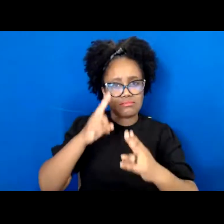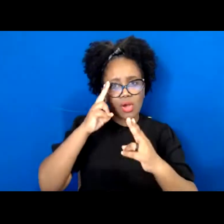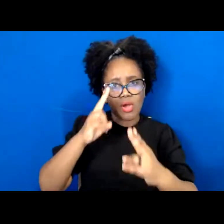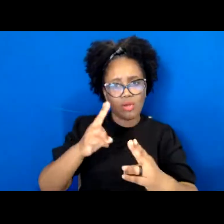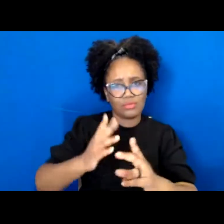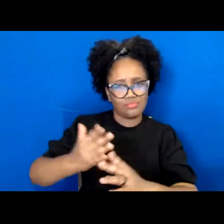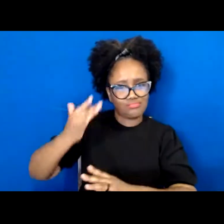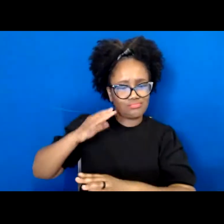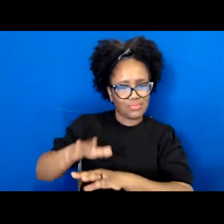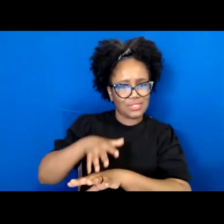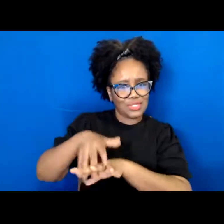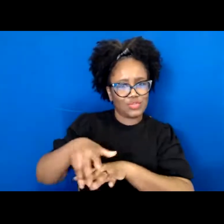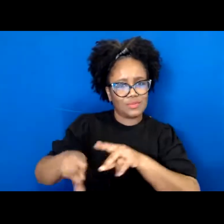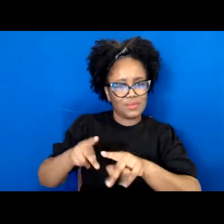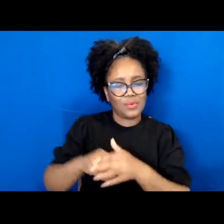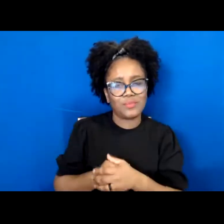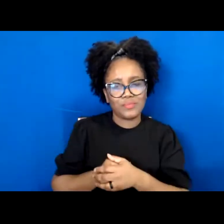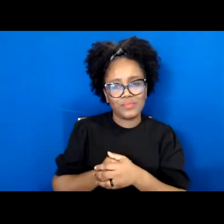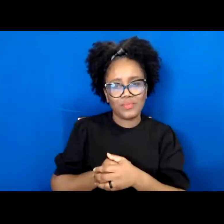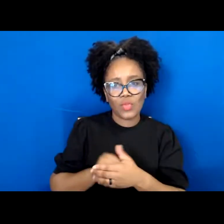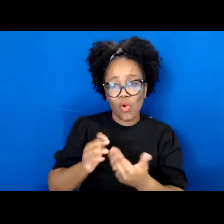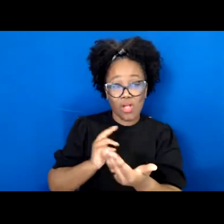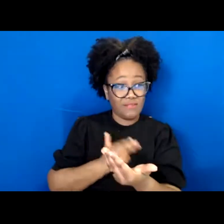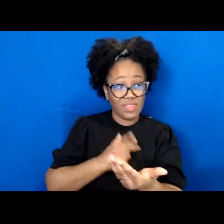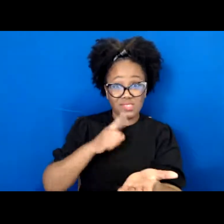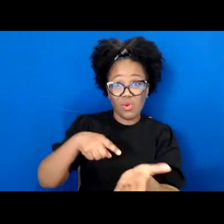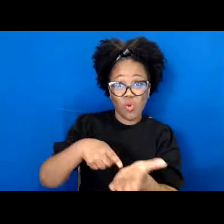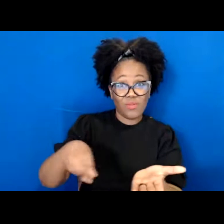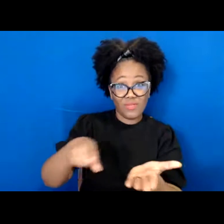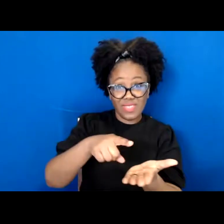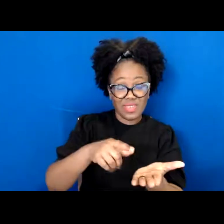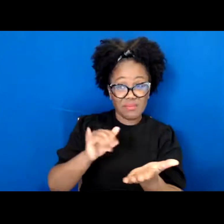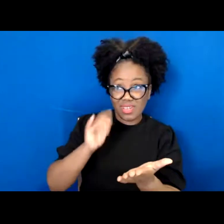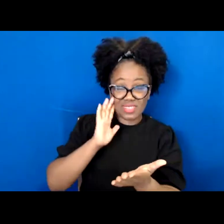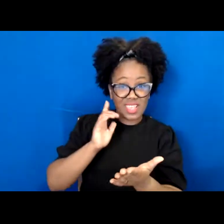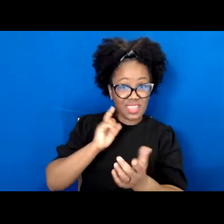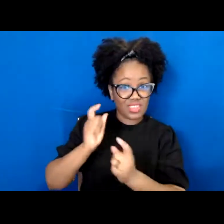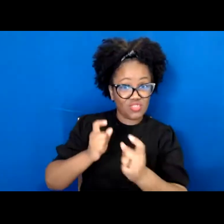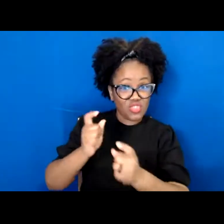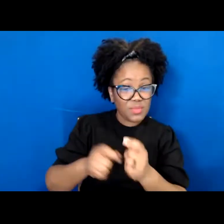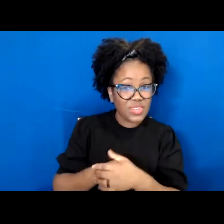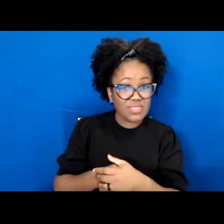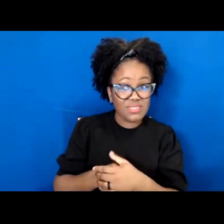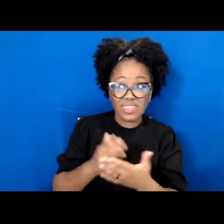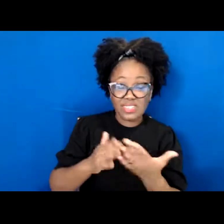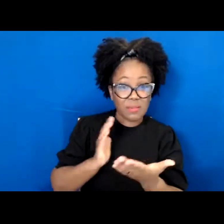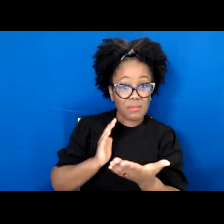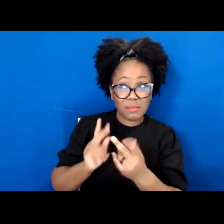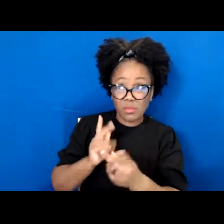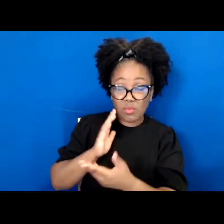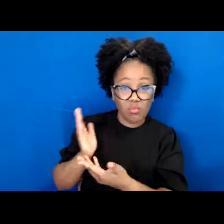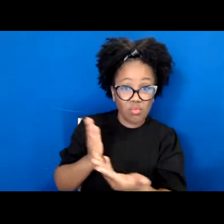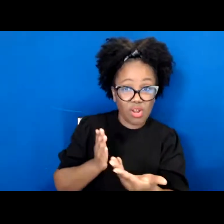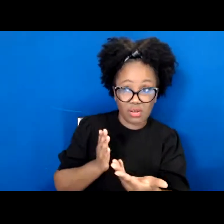the world who contributed their energy to making the history that led to this moment. Some were brought here against their will, some were drawn to leave their